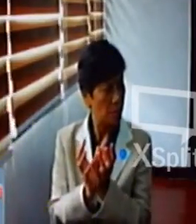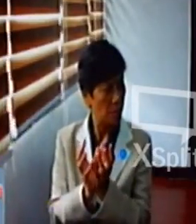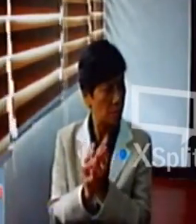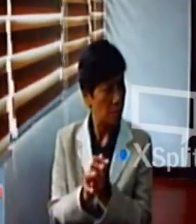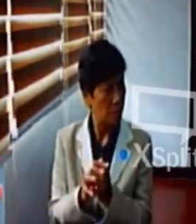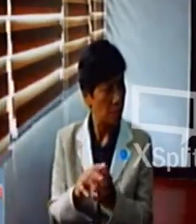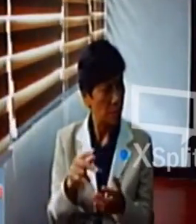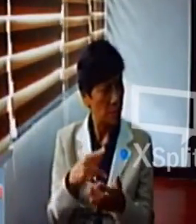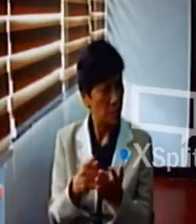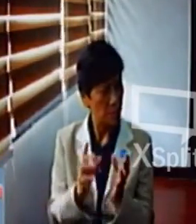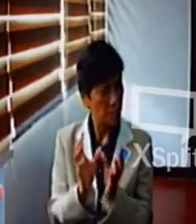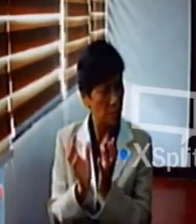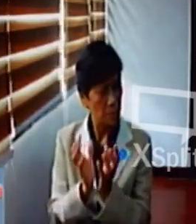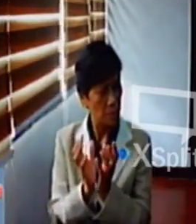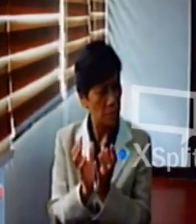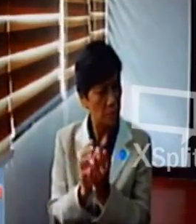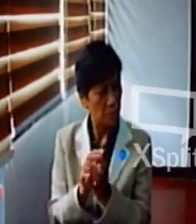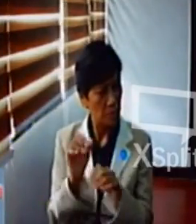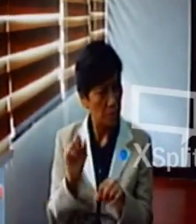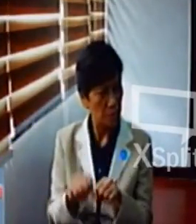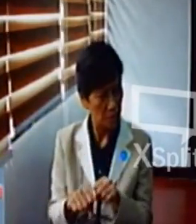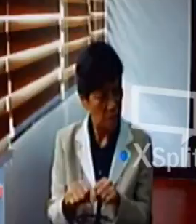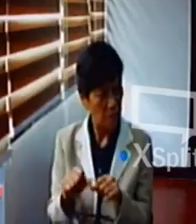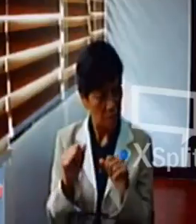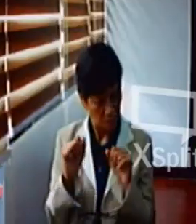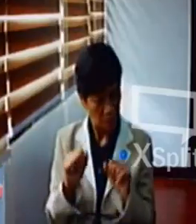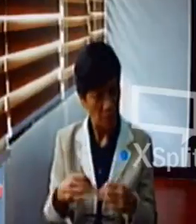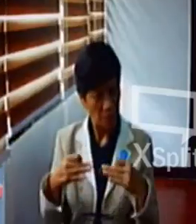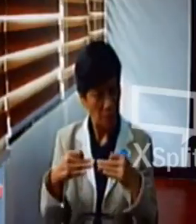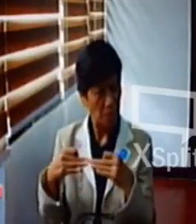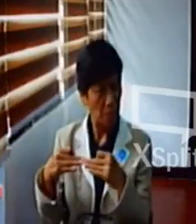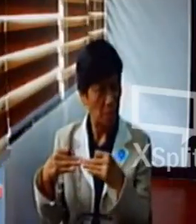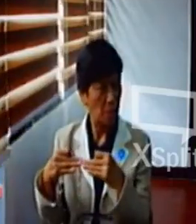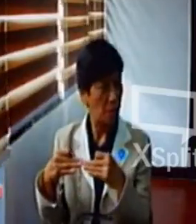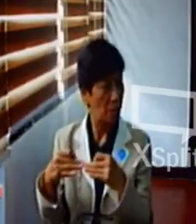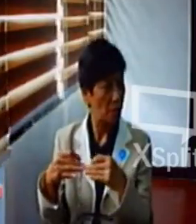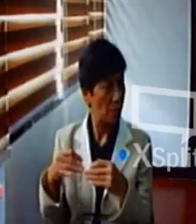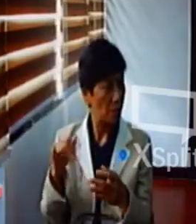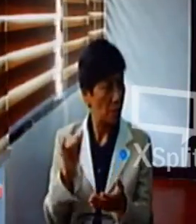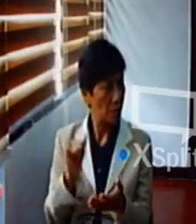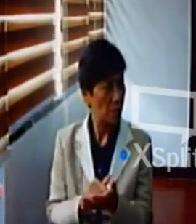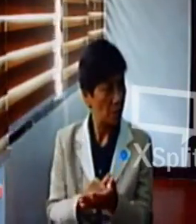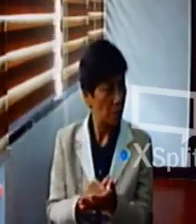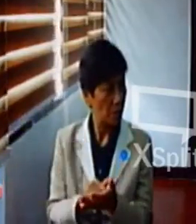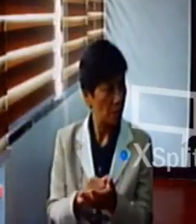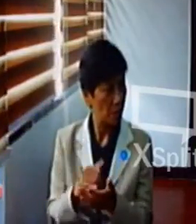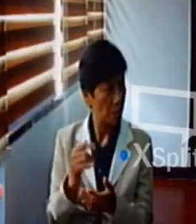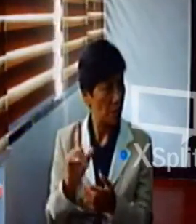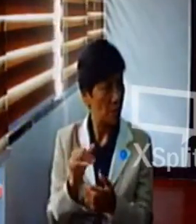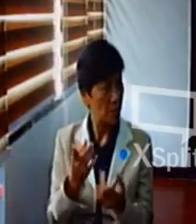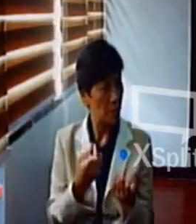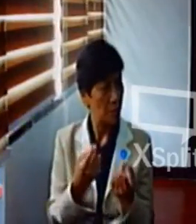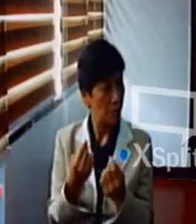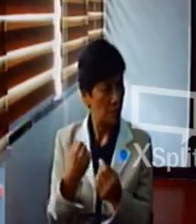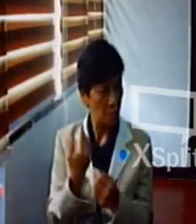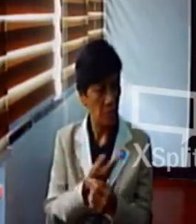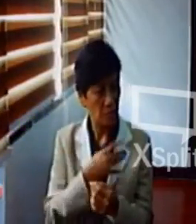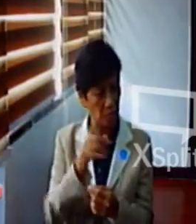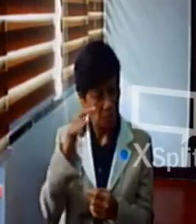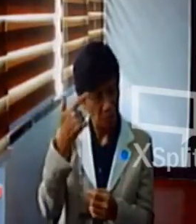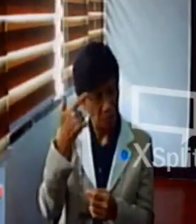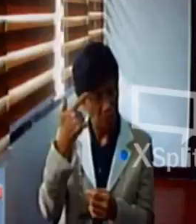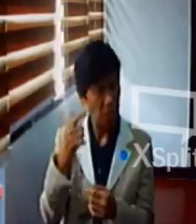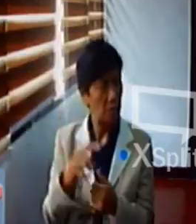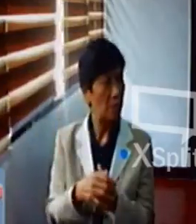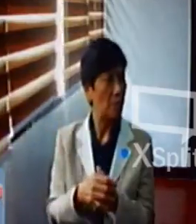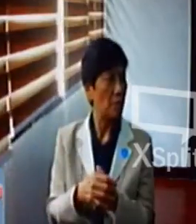So actually unfair, but what do we do? We in government, we just do whatever